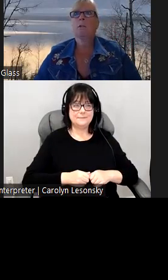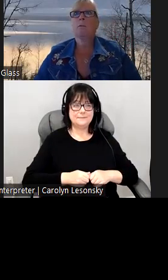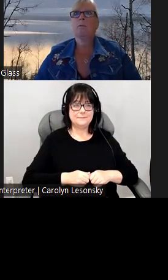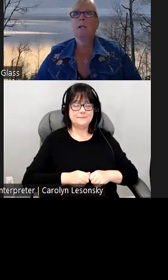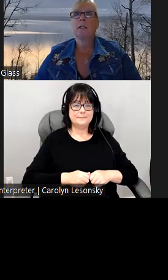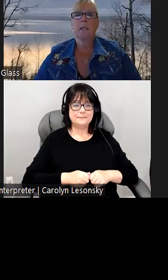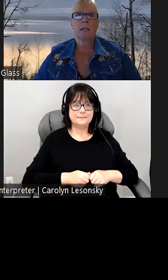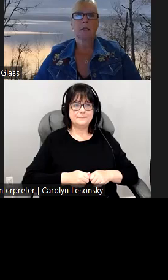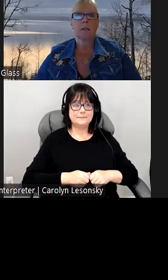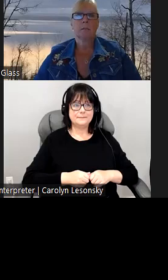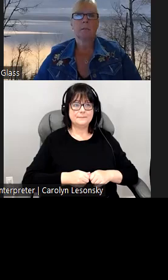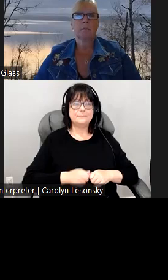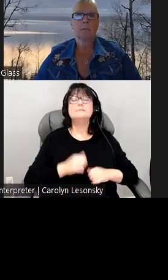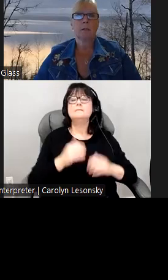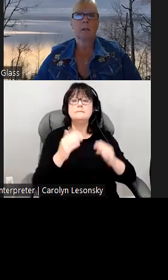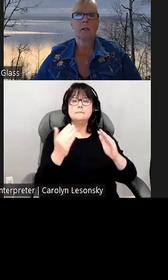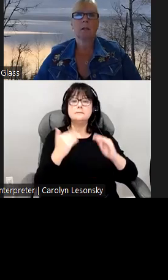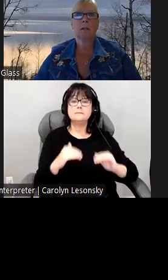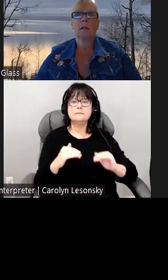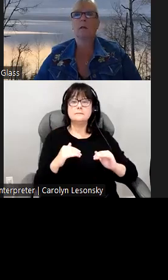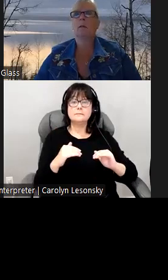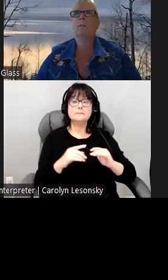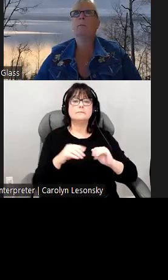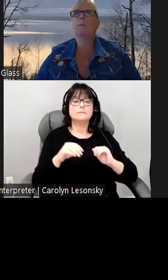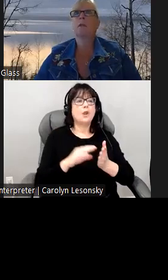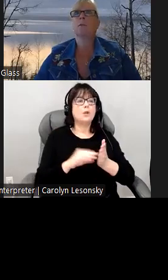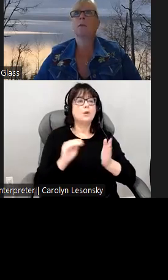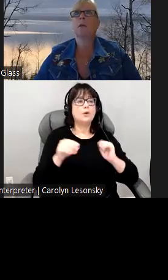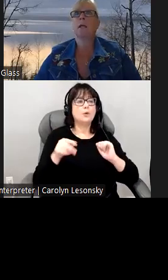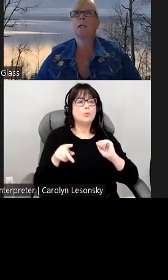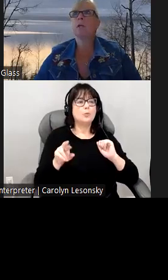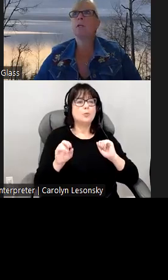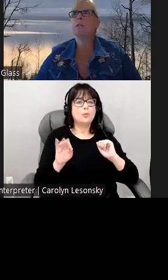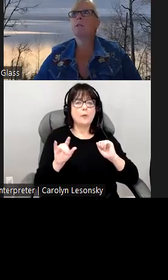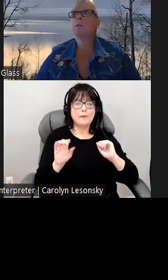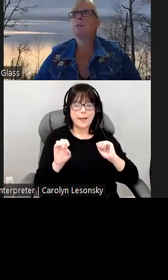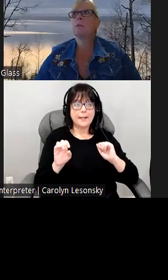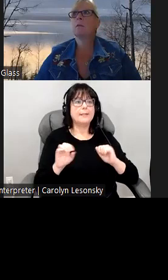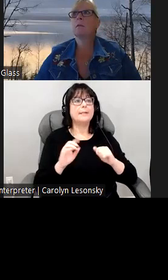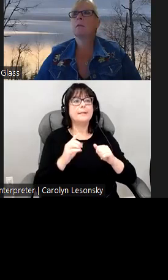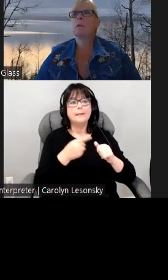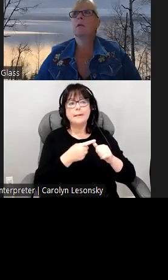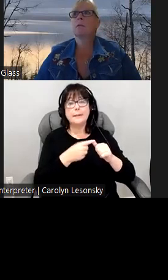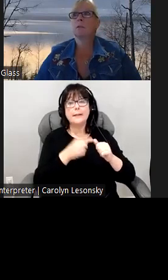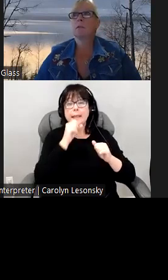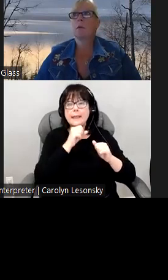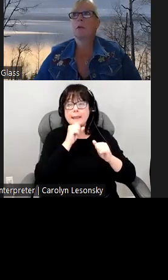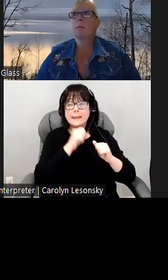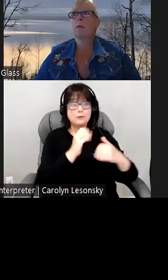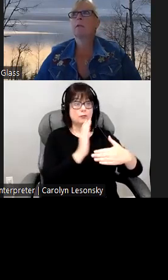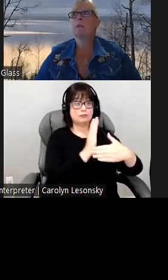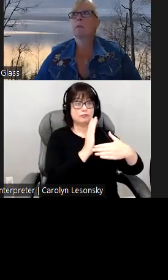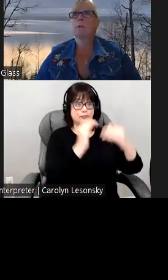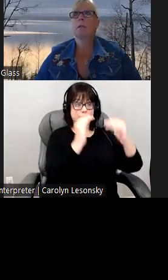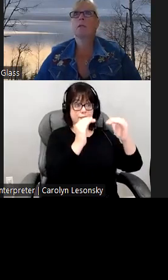So learner profiles, the next section. And we've got age ranges. So this is the raw